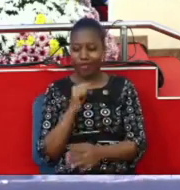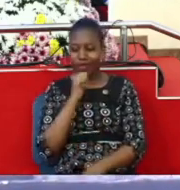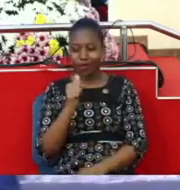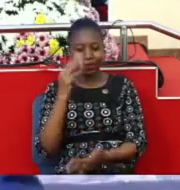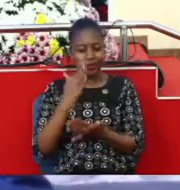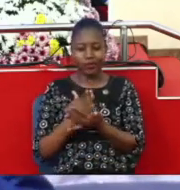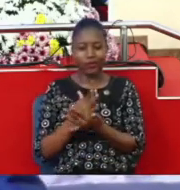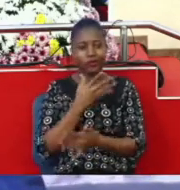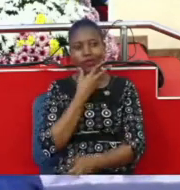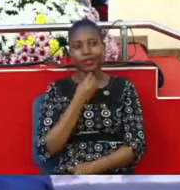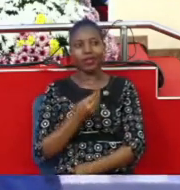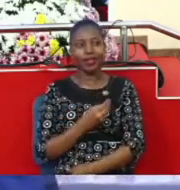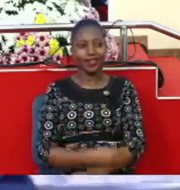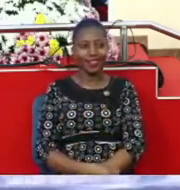kambo?